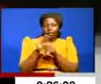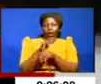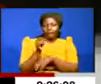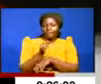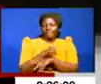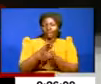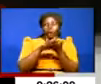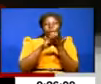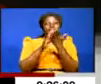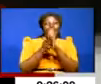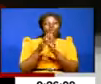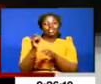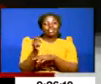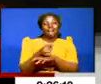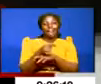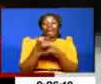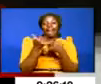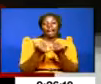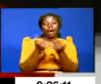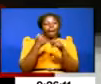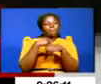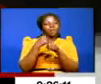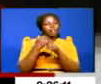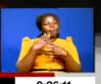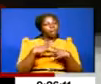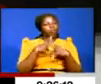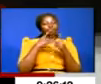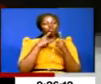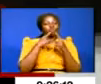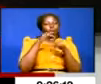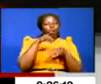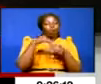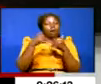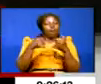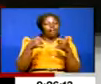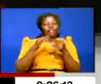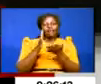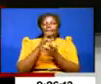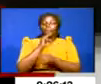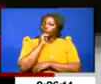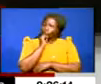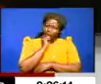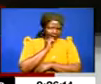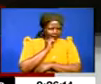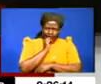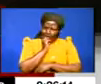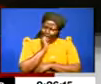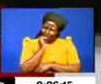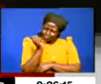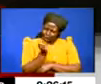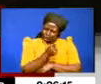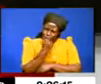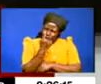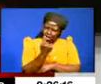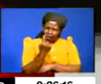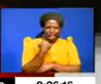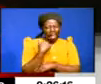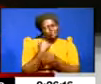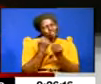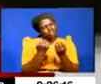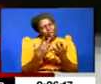the keyboard warriors ranting online. Some wondering how many months are in January? Well, find out right here